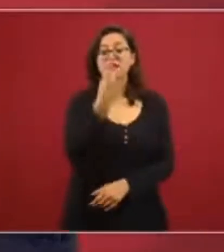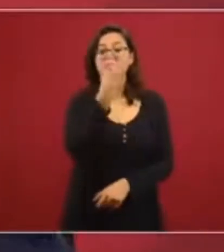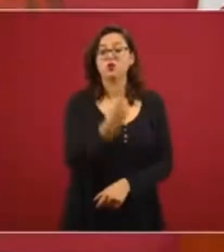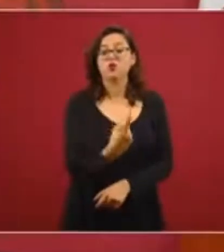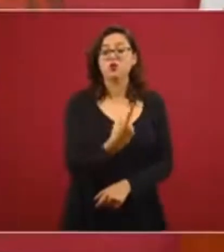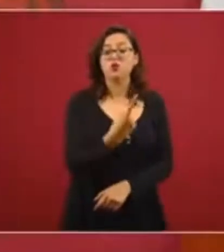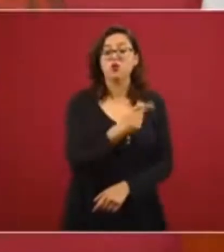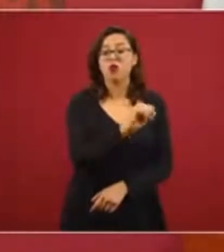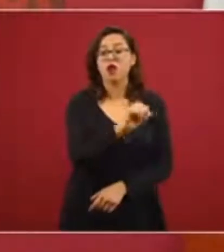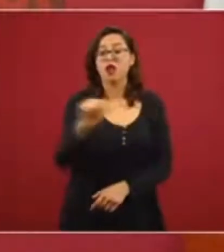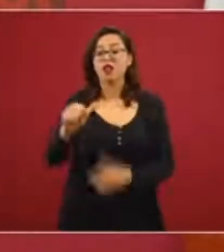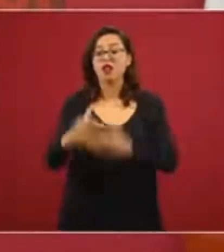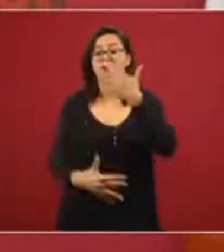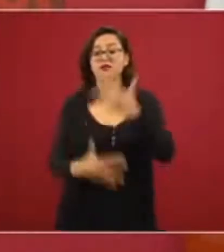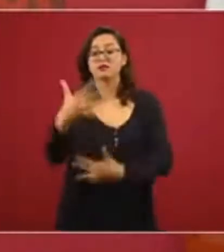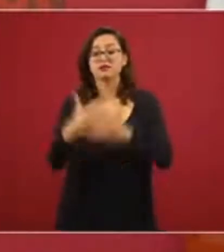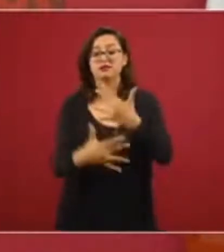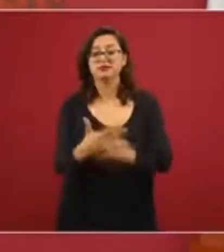septiembre.